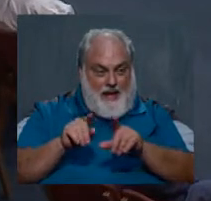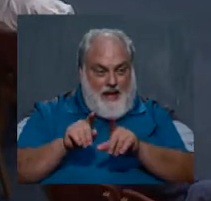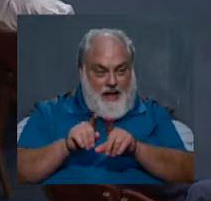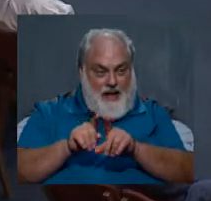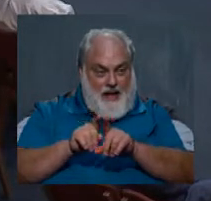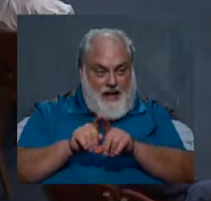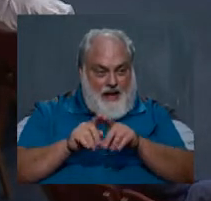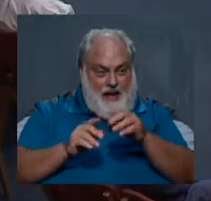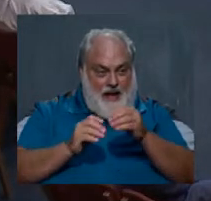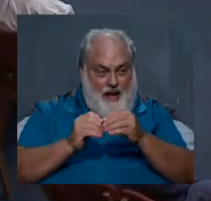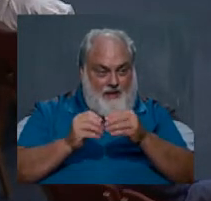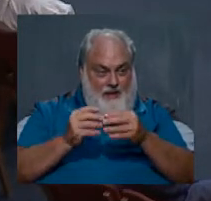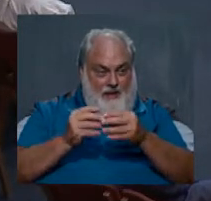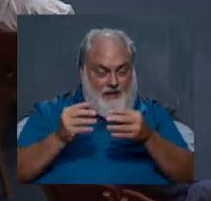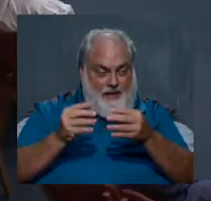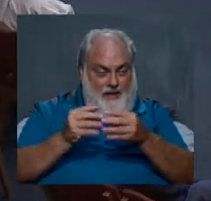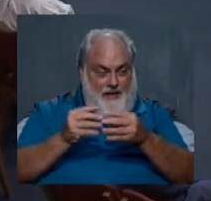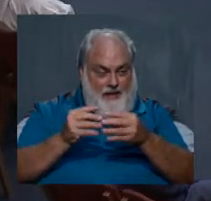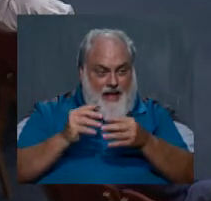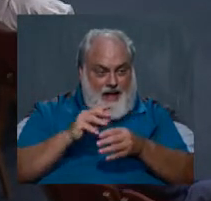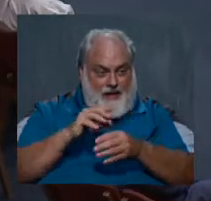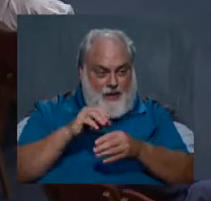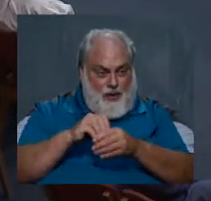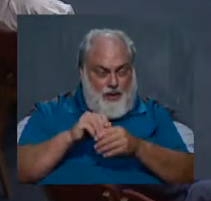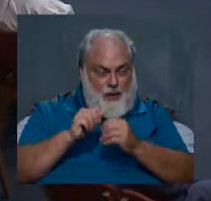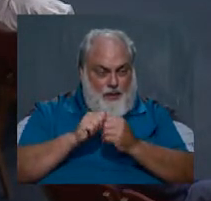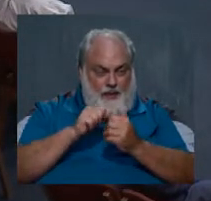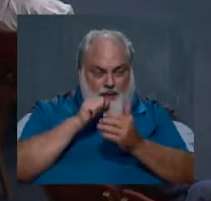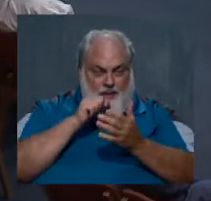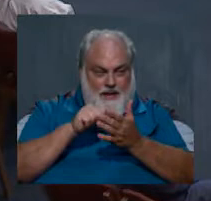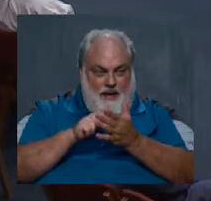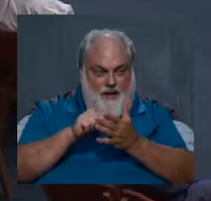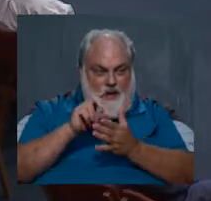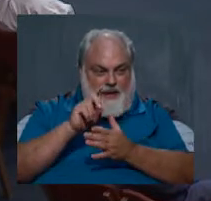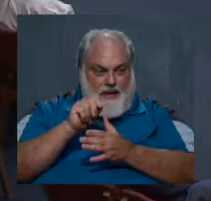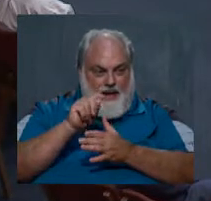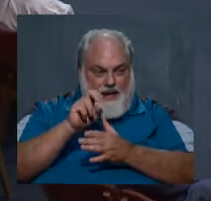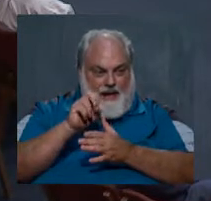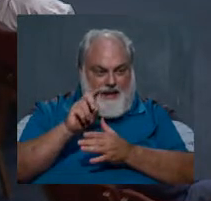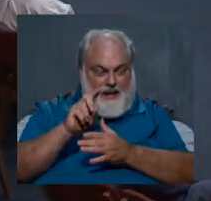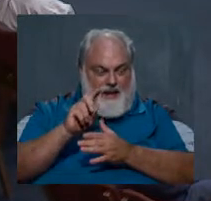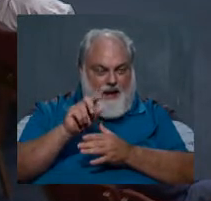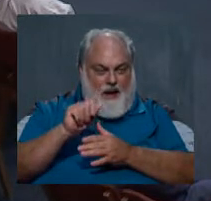And add the gates as well. As included in the letter dated August 31st,